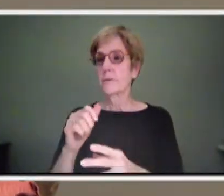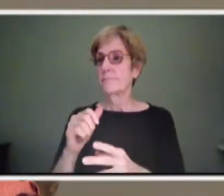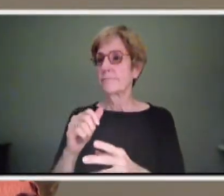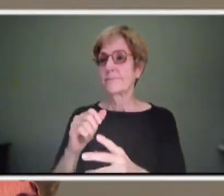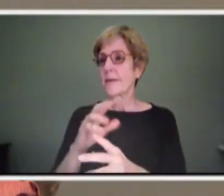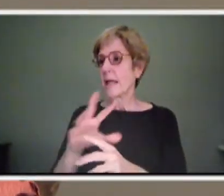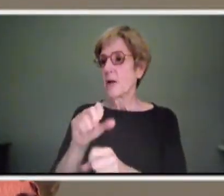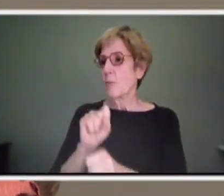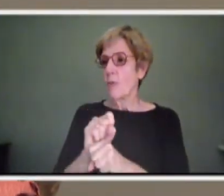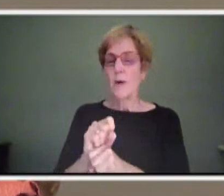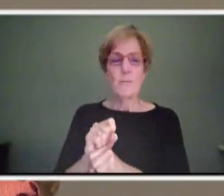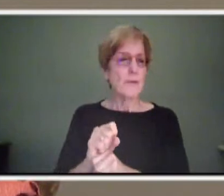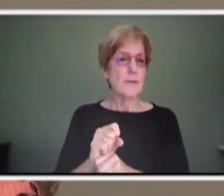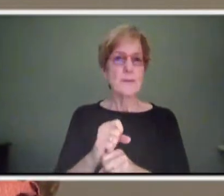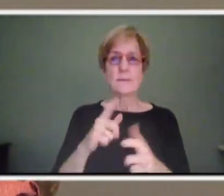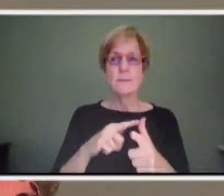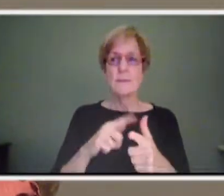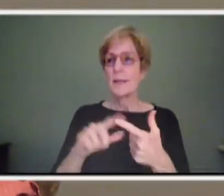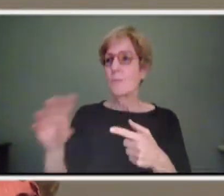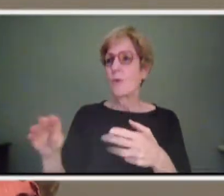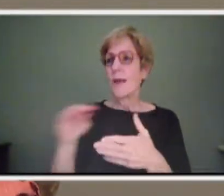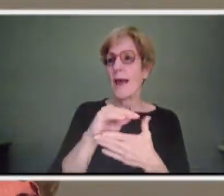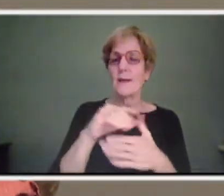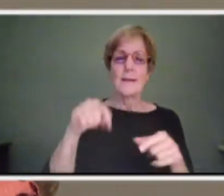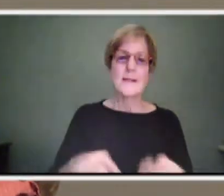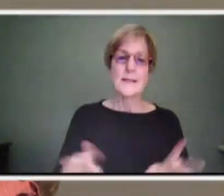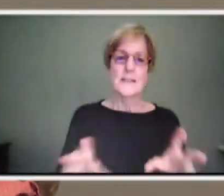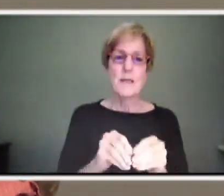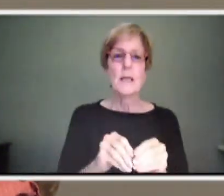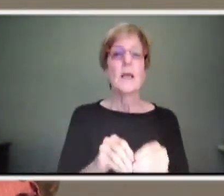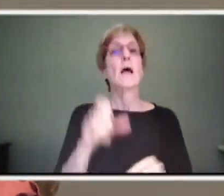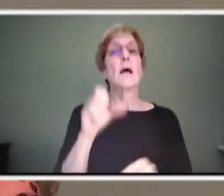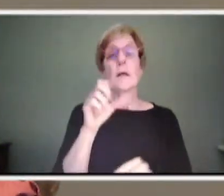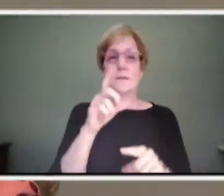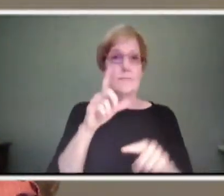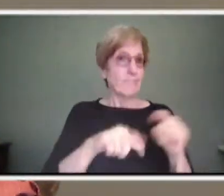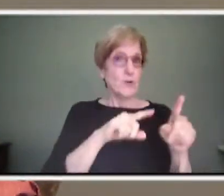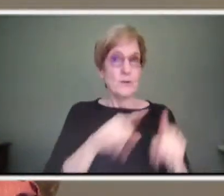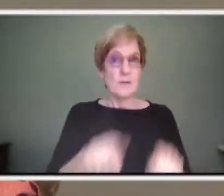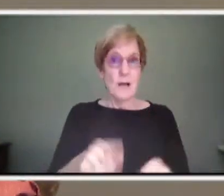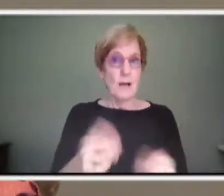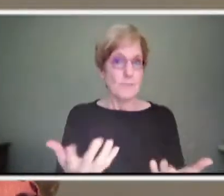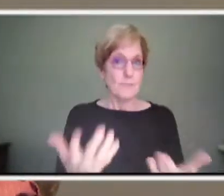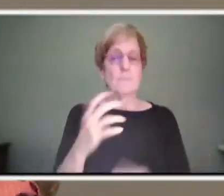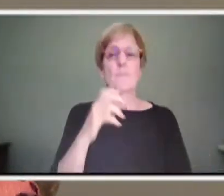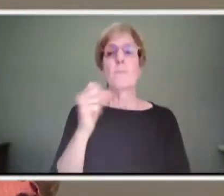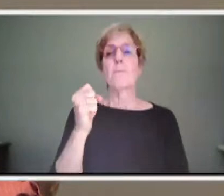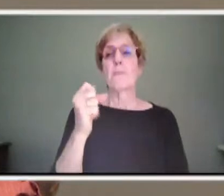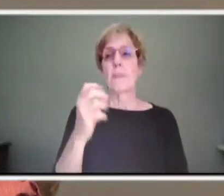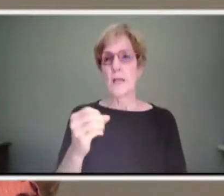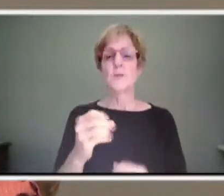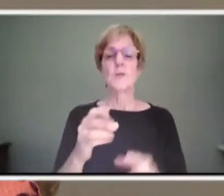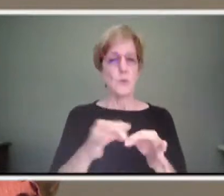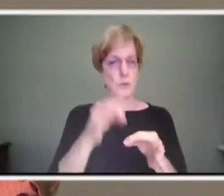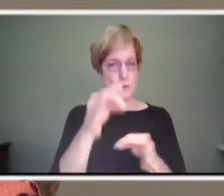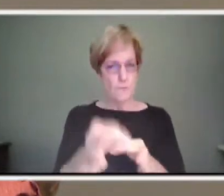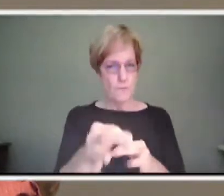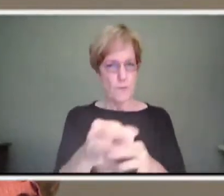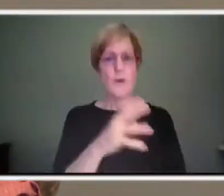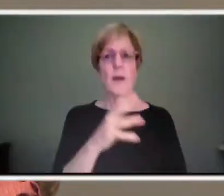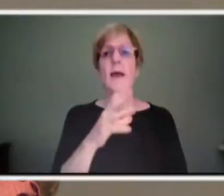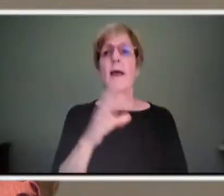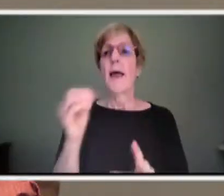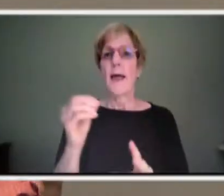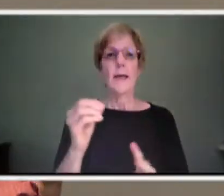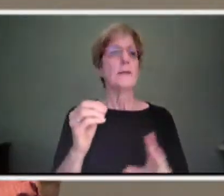around. So I will be supporting the deferment so we can have full information and the constituents' voices can